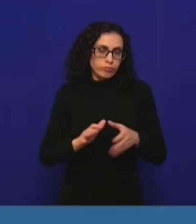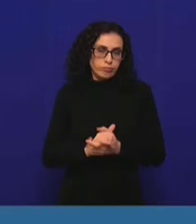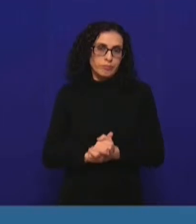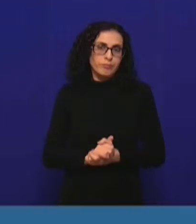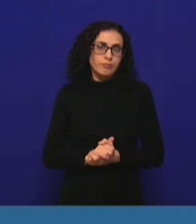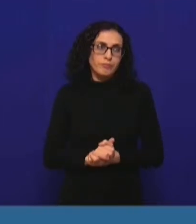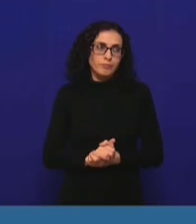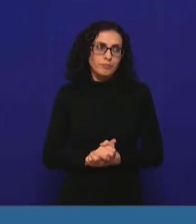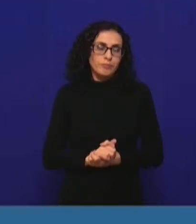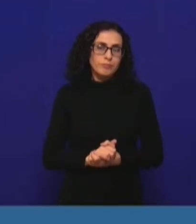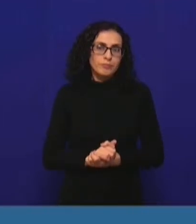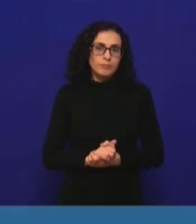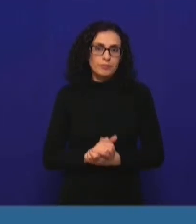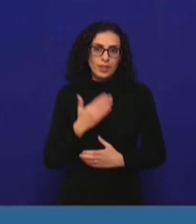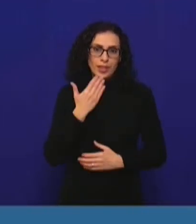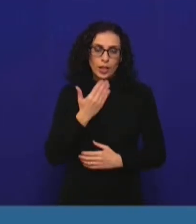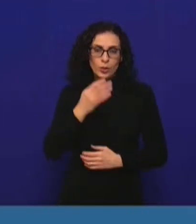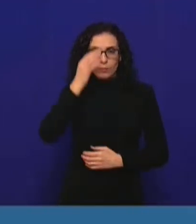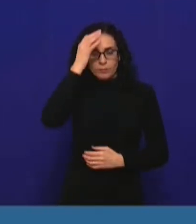tagħna. Grazzi.